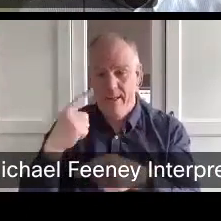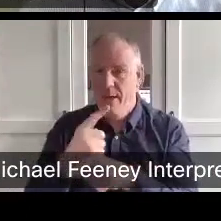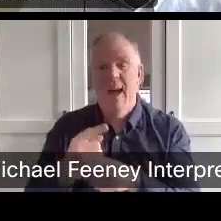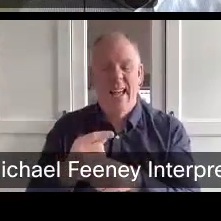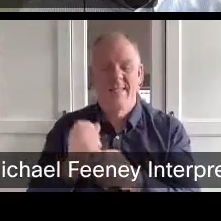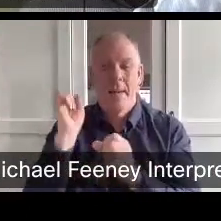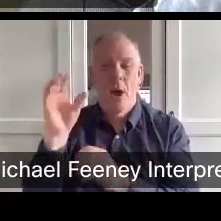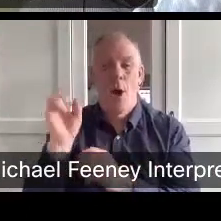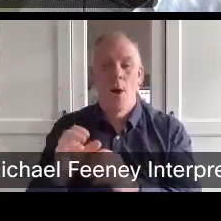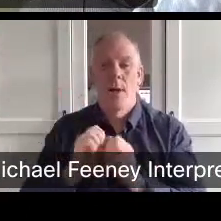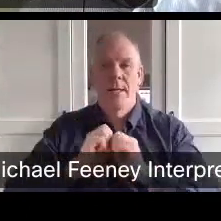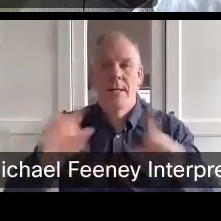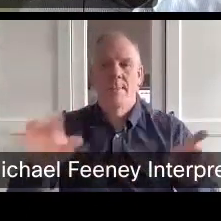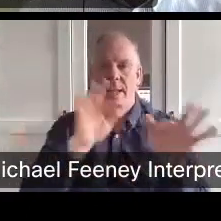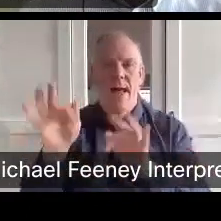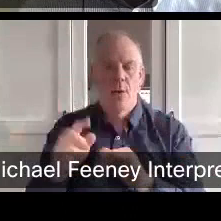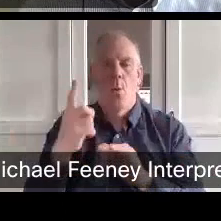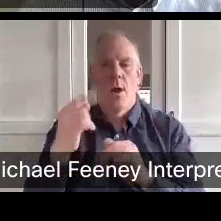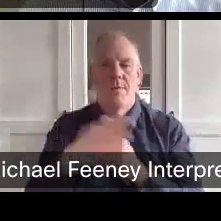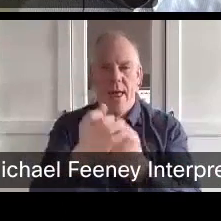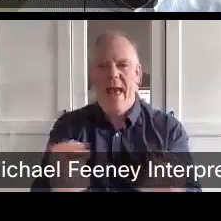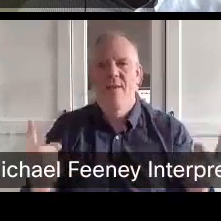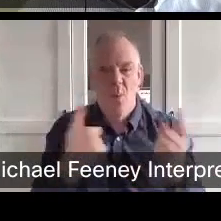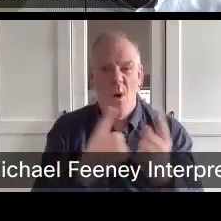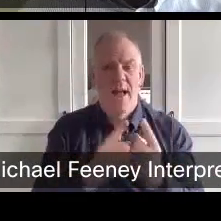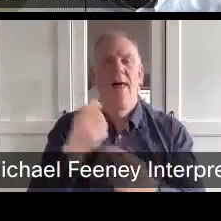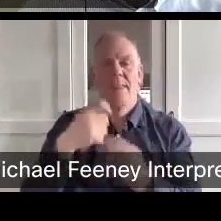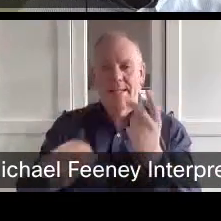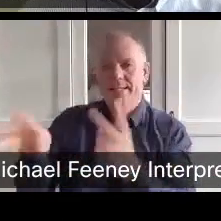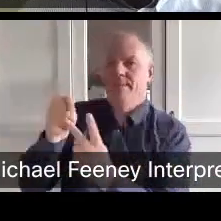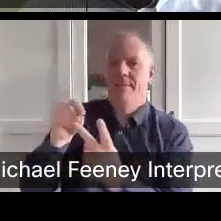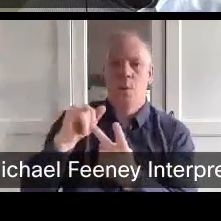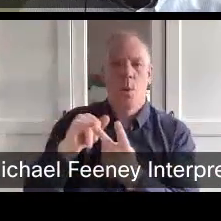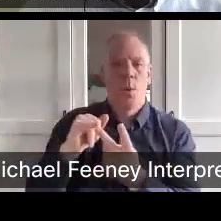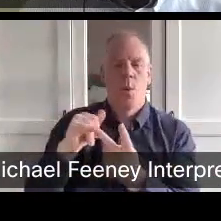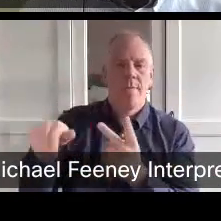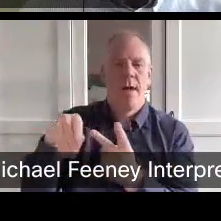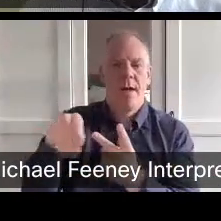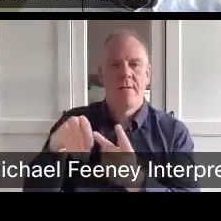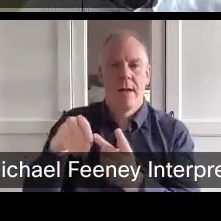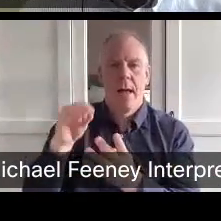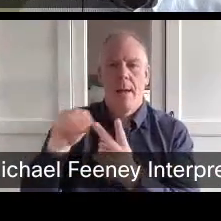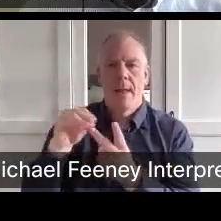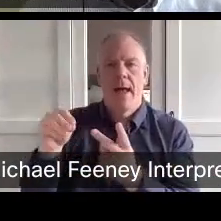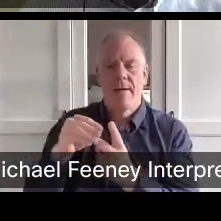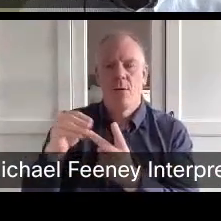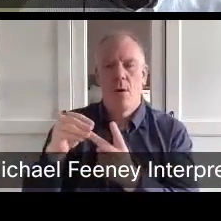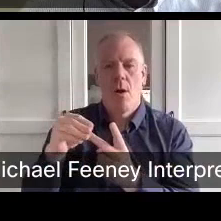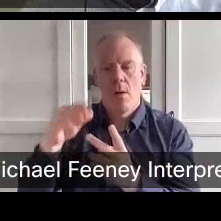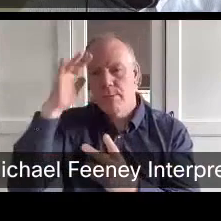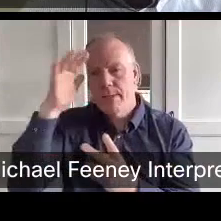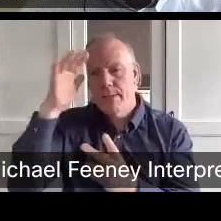will be available. There's one for everybody, and then one for those who are applying principles to practice.